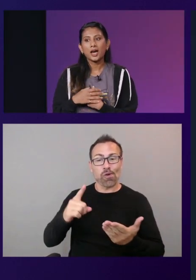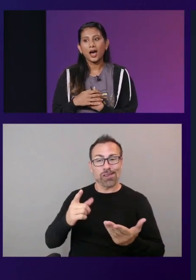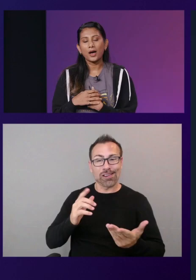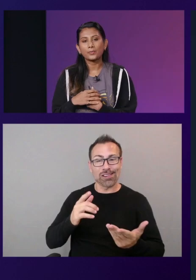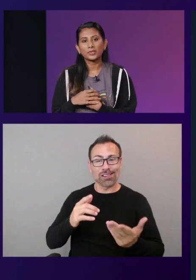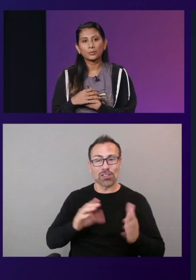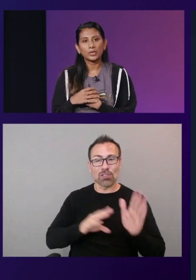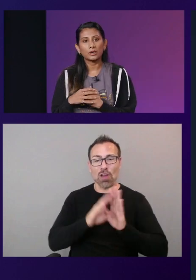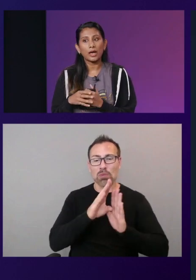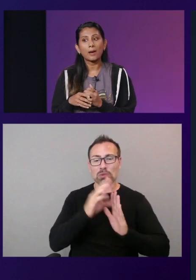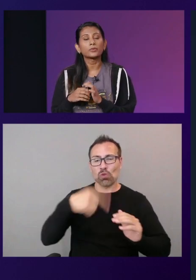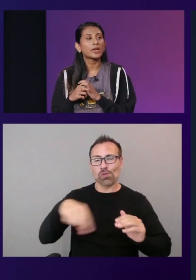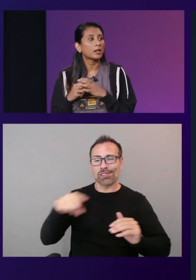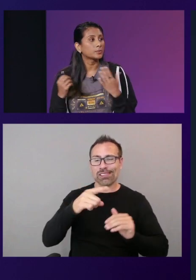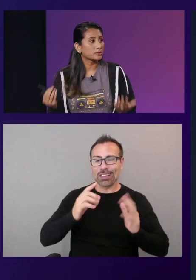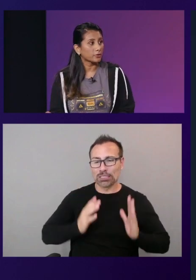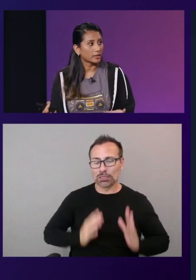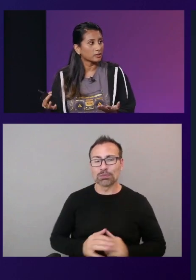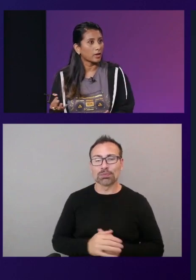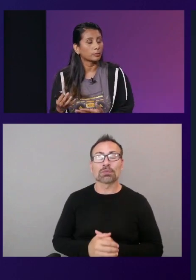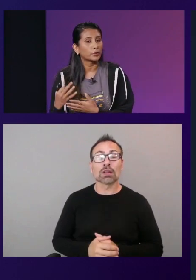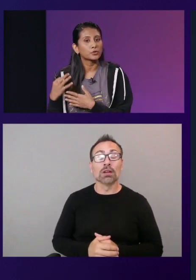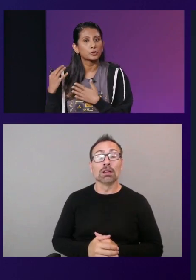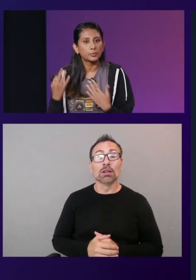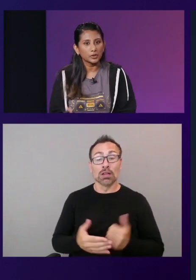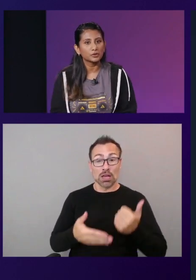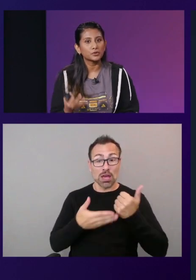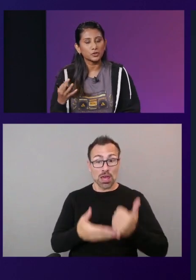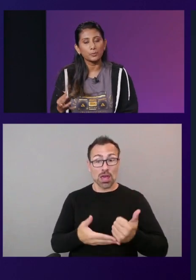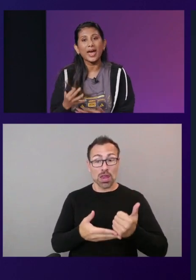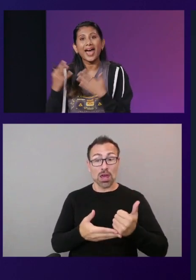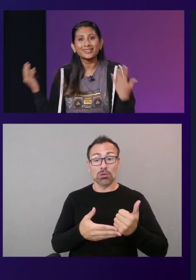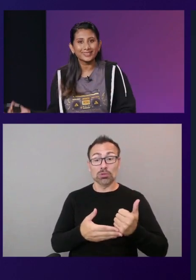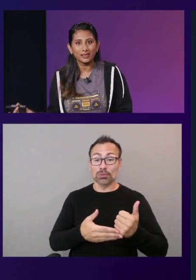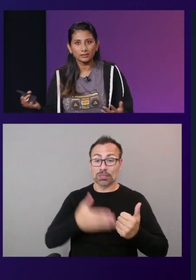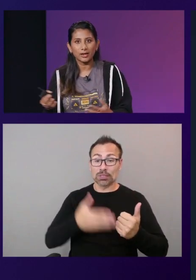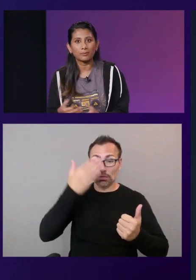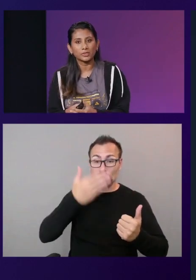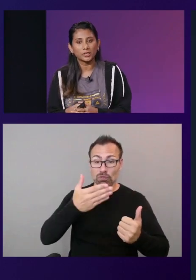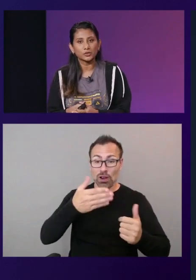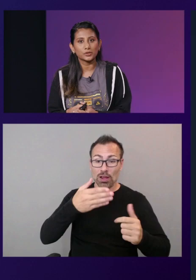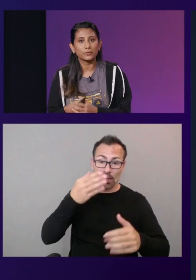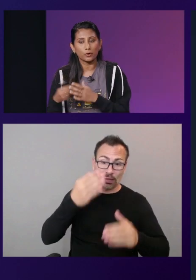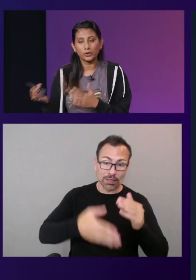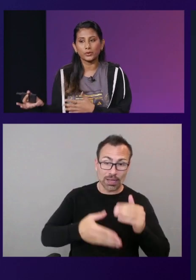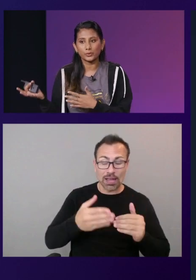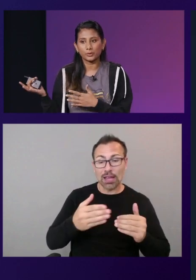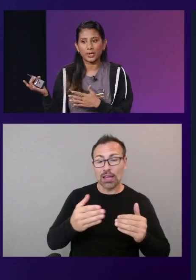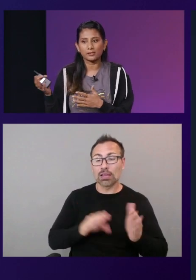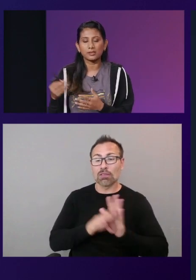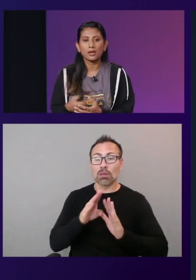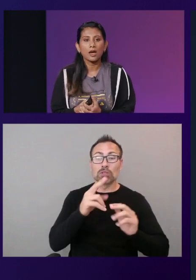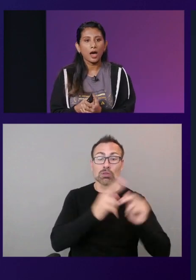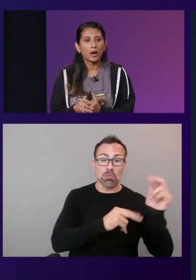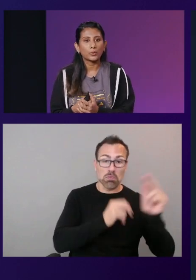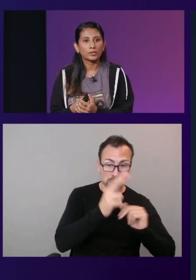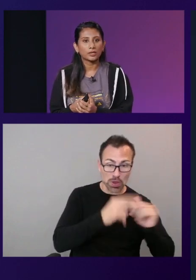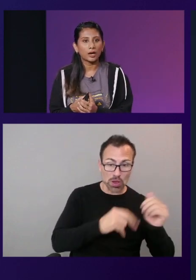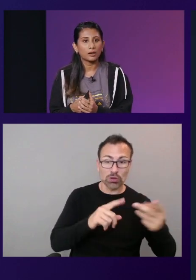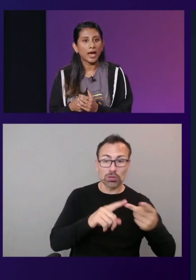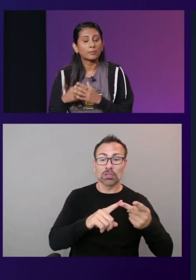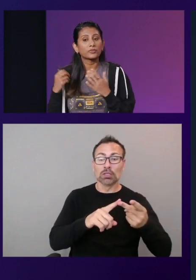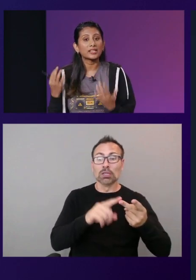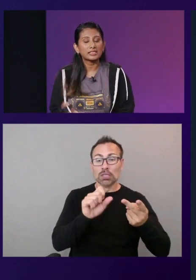have, Amplify helps front-end developers to build, ship, and scale their applications for their user base.